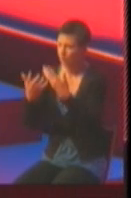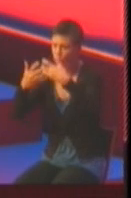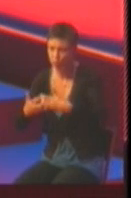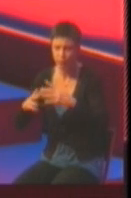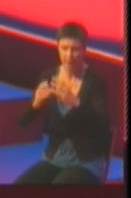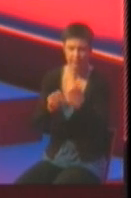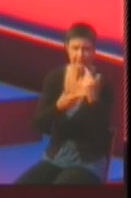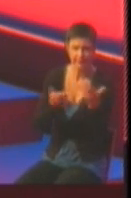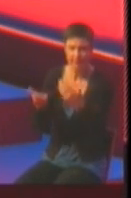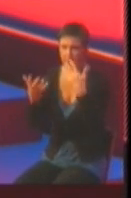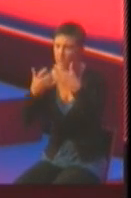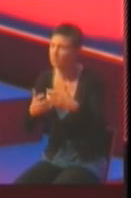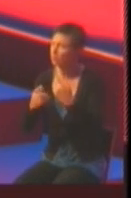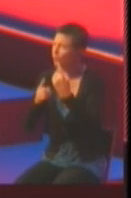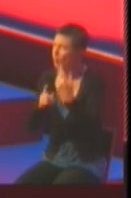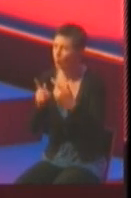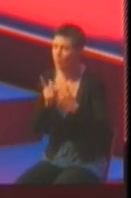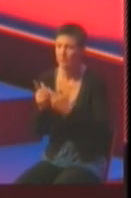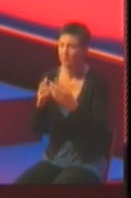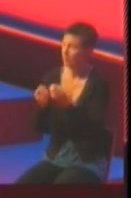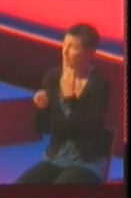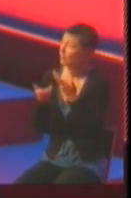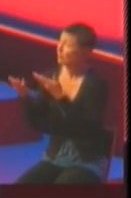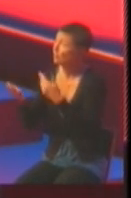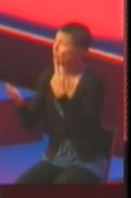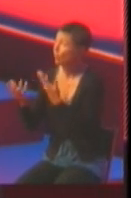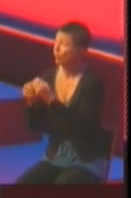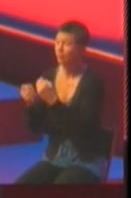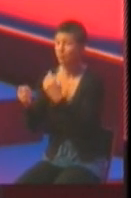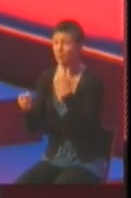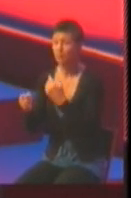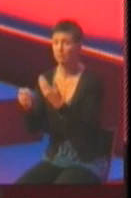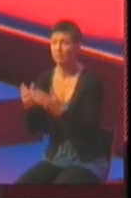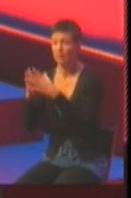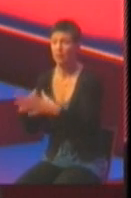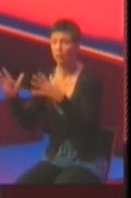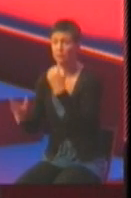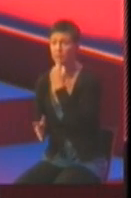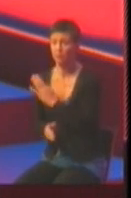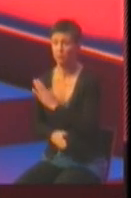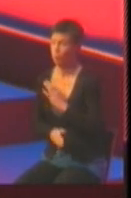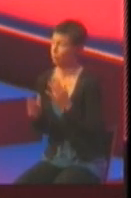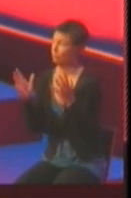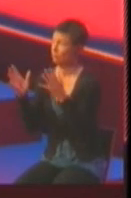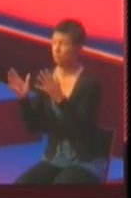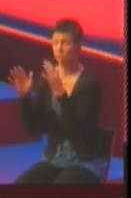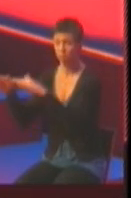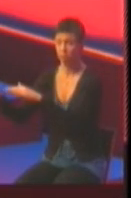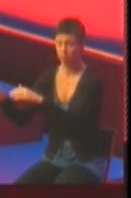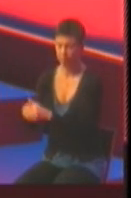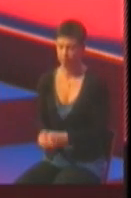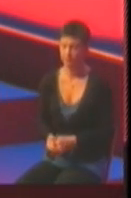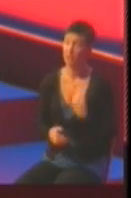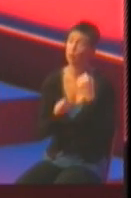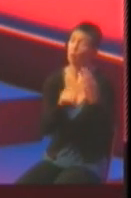of the supply chain to properly equip the increased force. As our Prime Minister Gordon Brown has